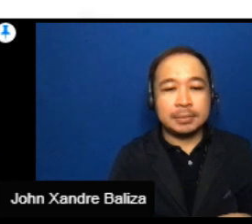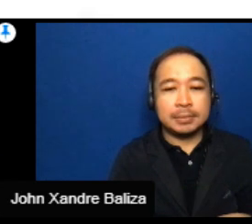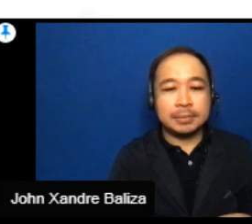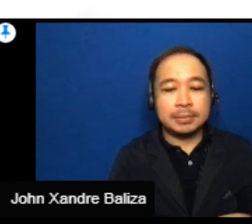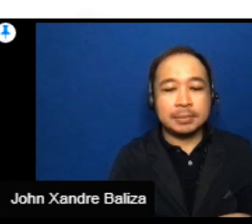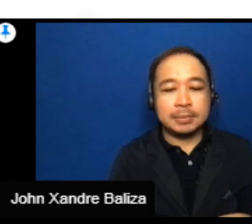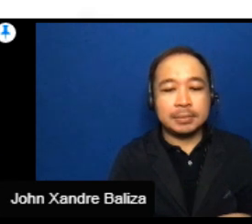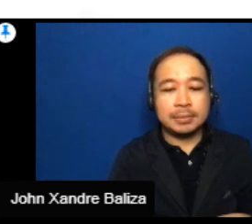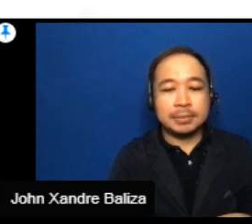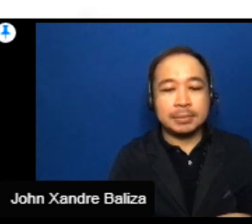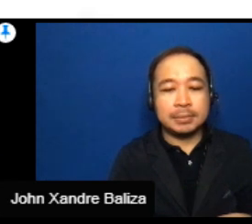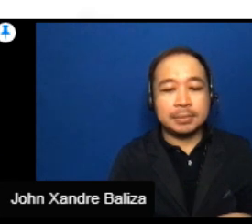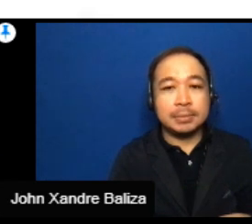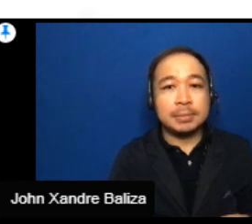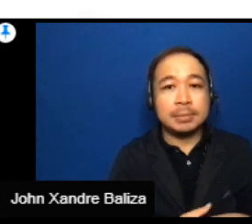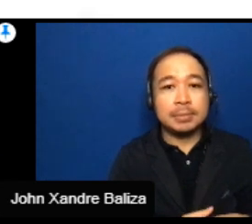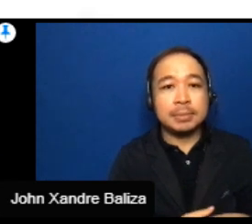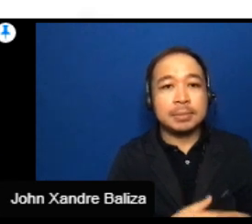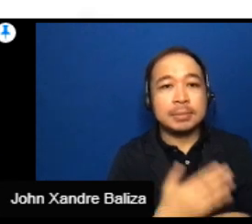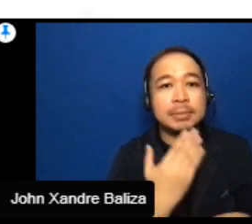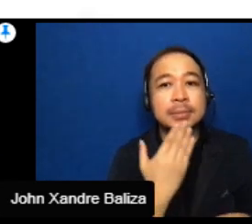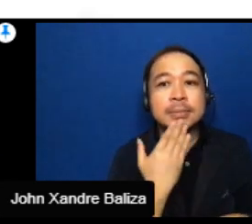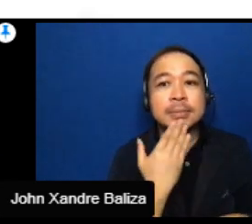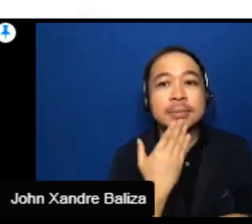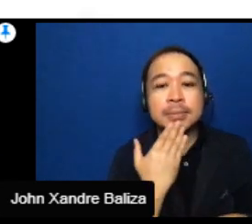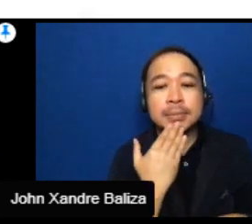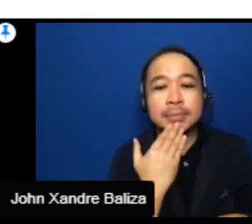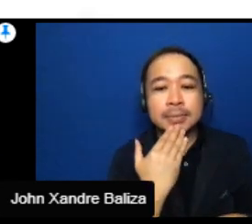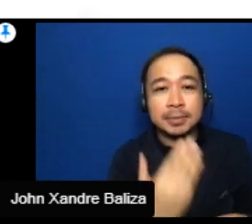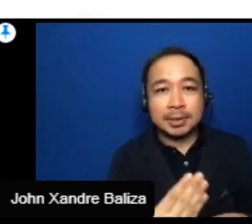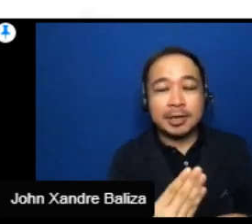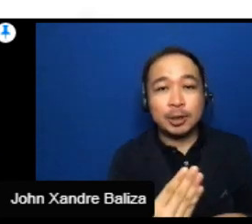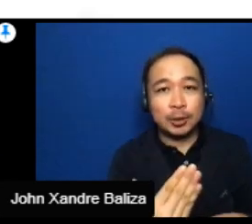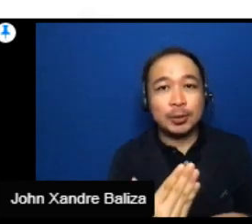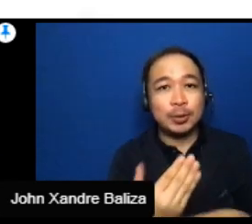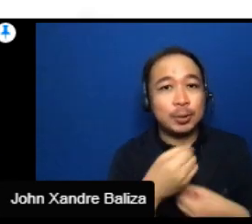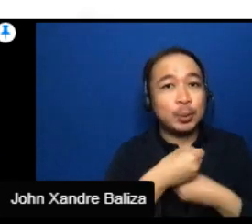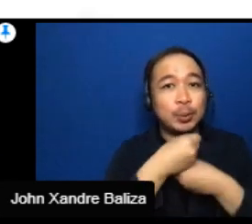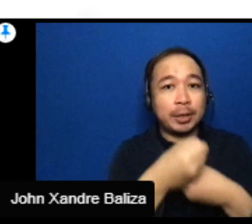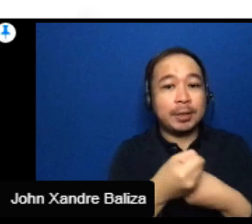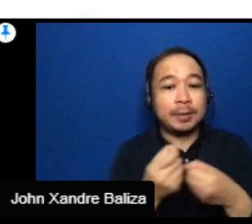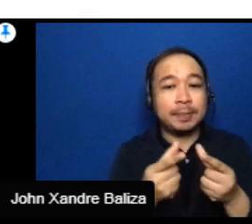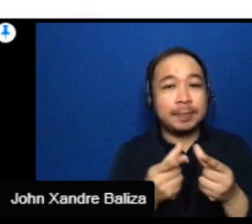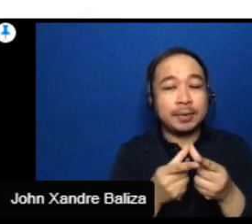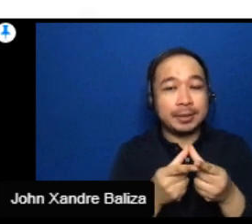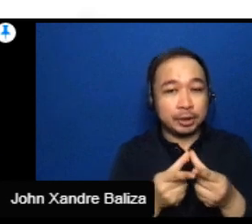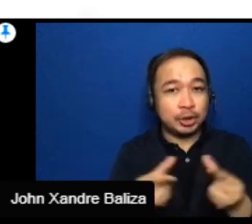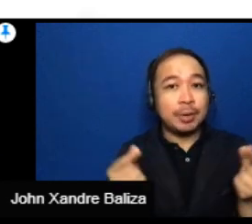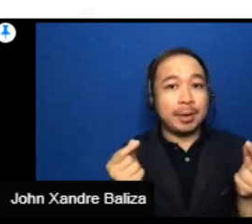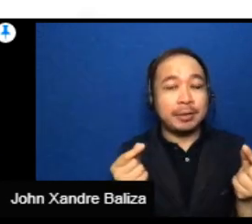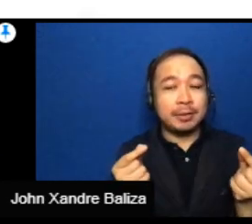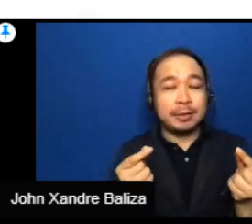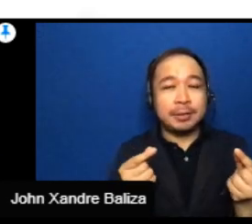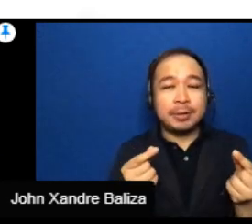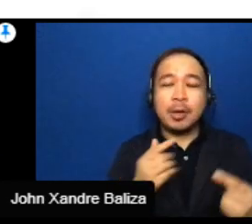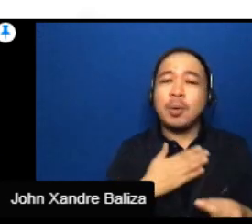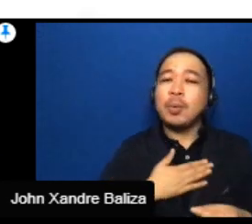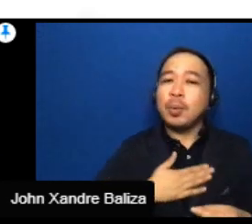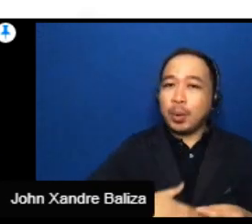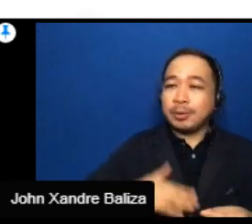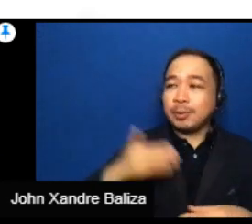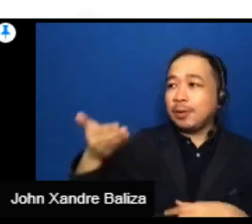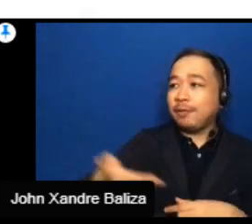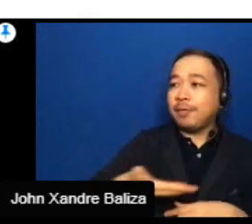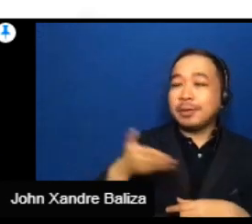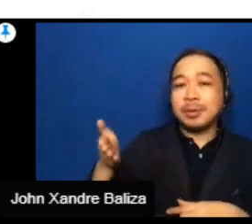Thank you very much, the distinguished delegation of Japan. I wish to invite the